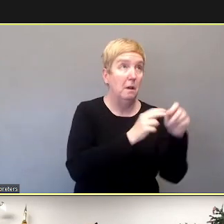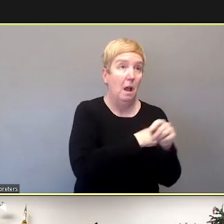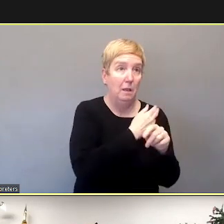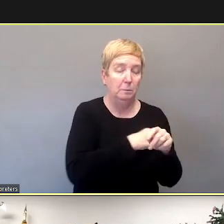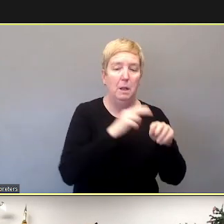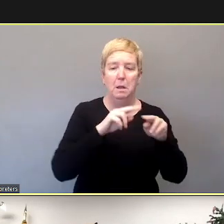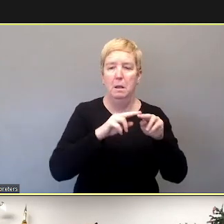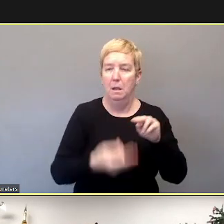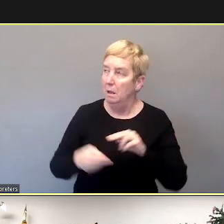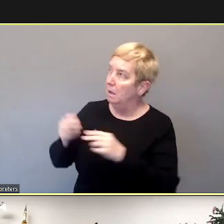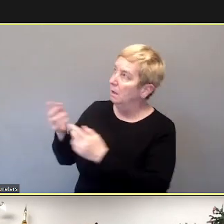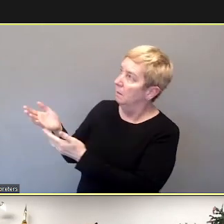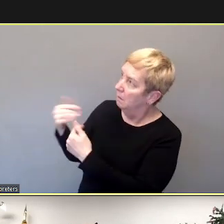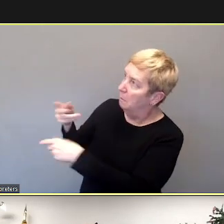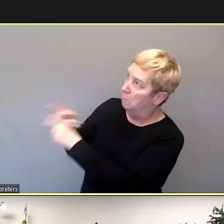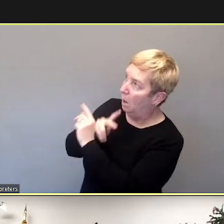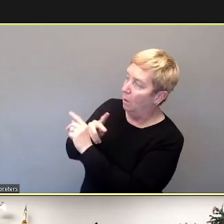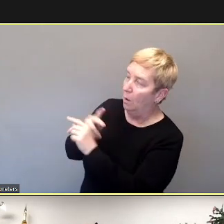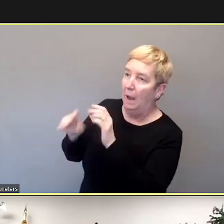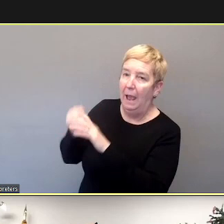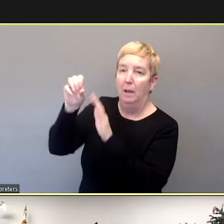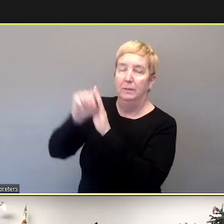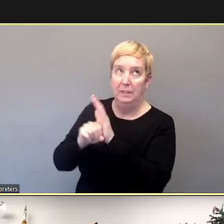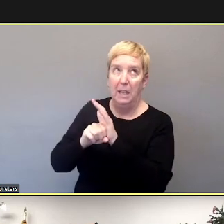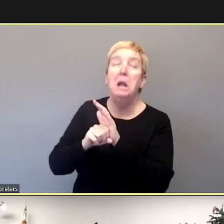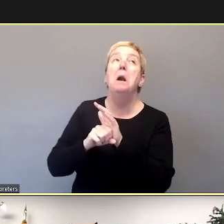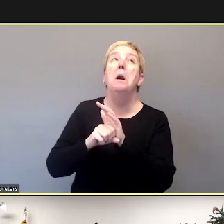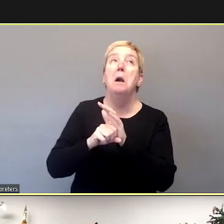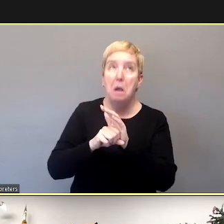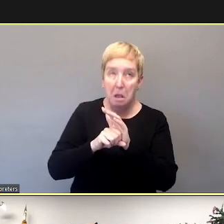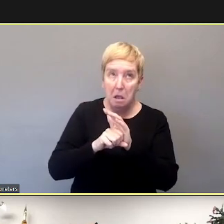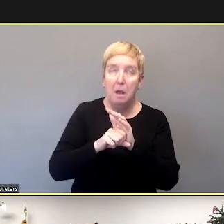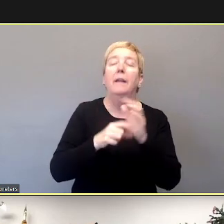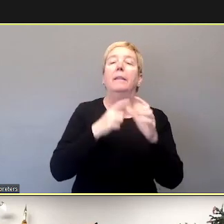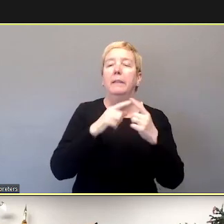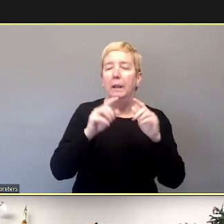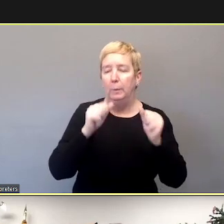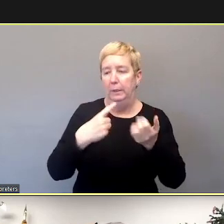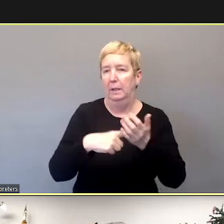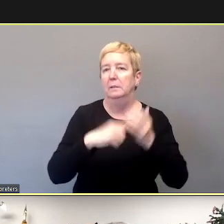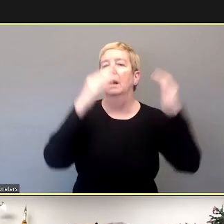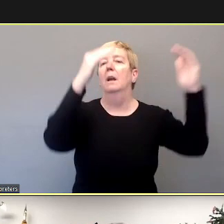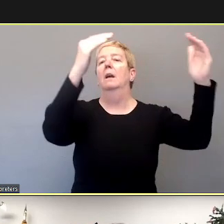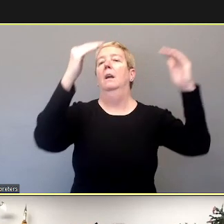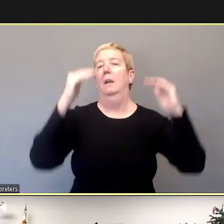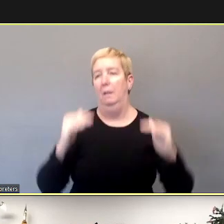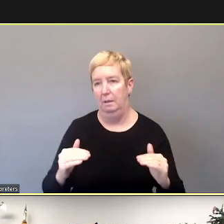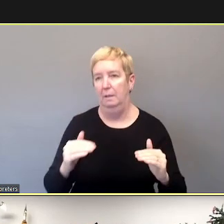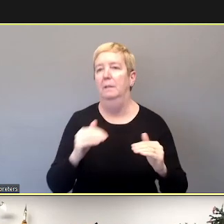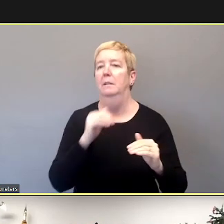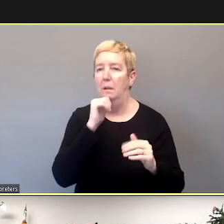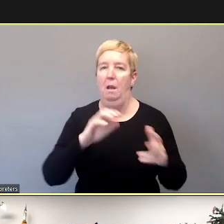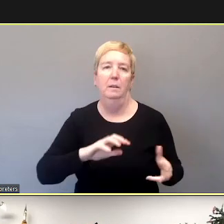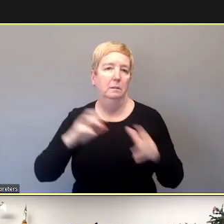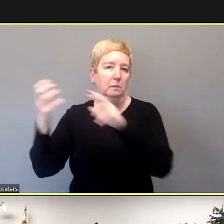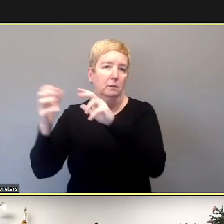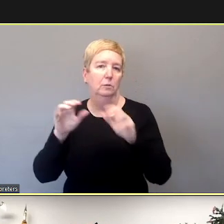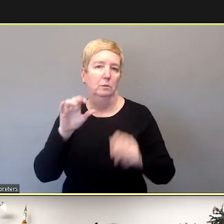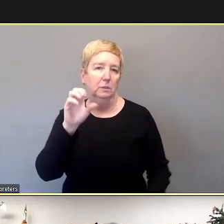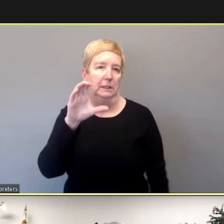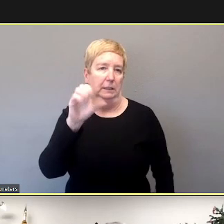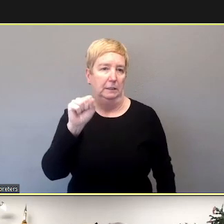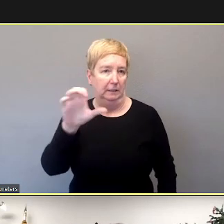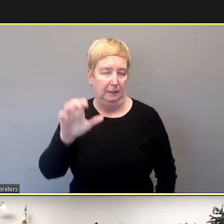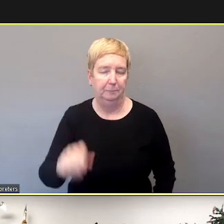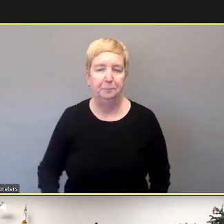be safe to go to another mode of operation. Next slide, please. We showed